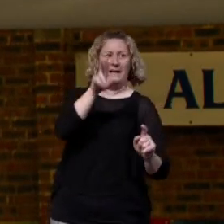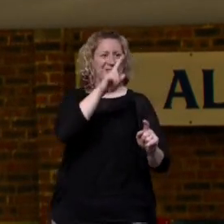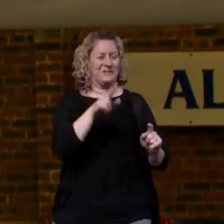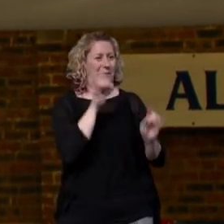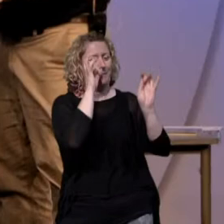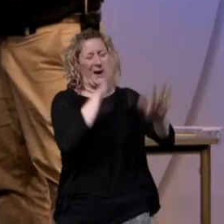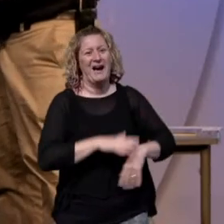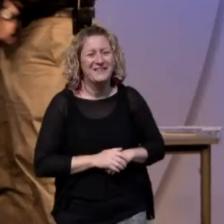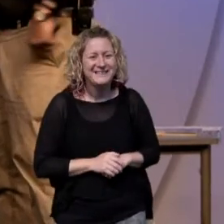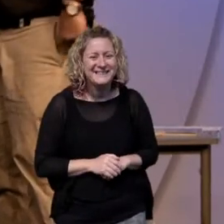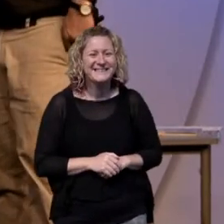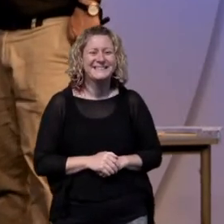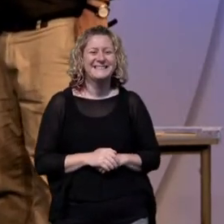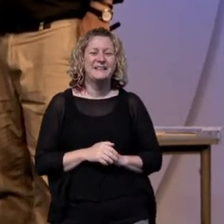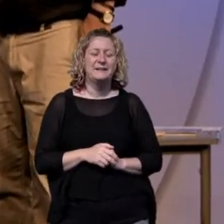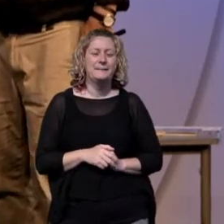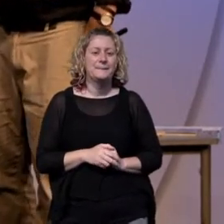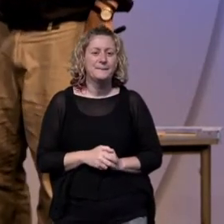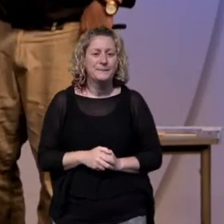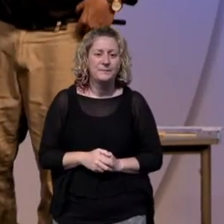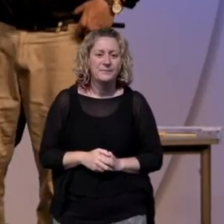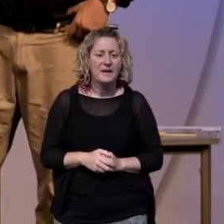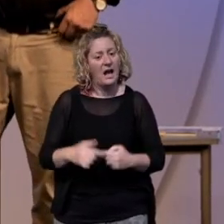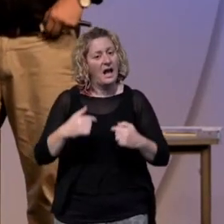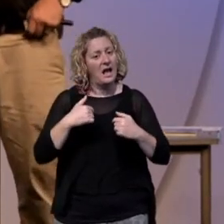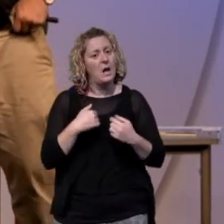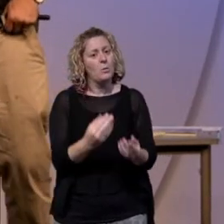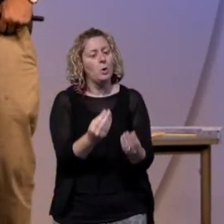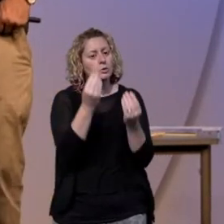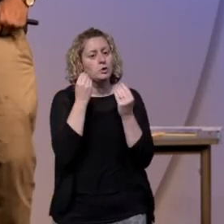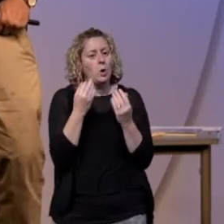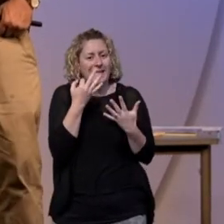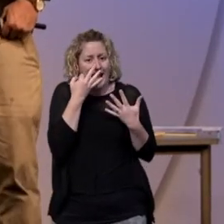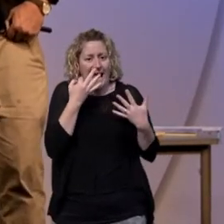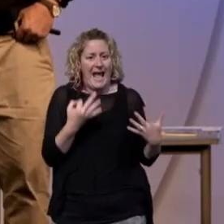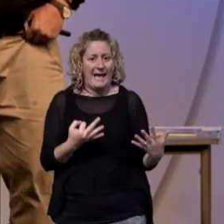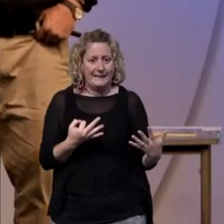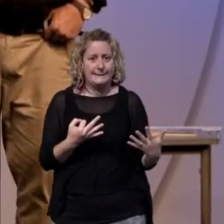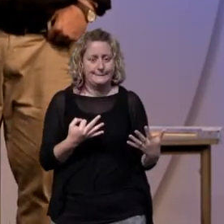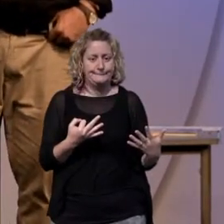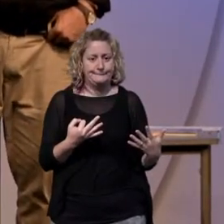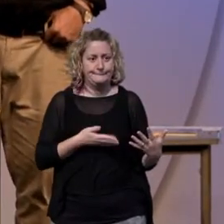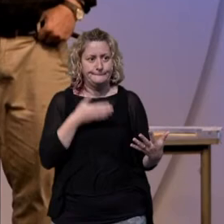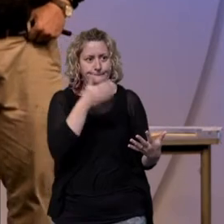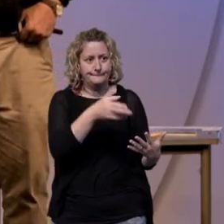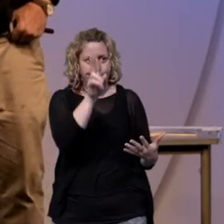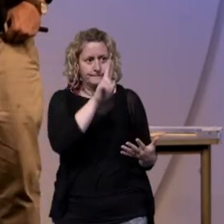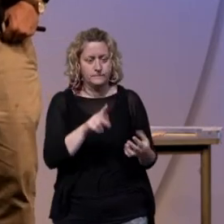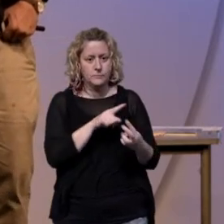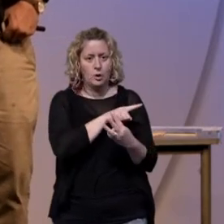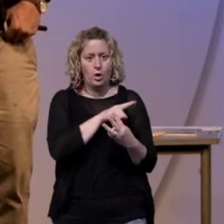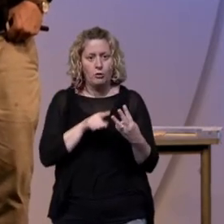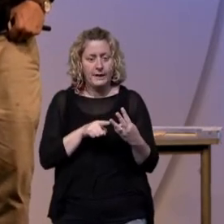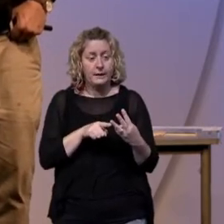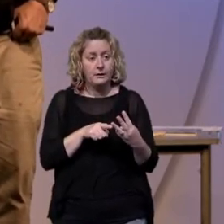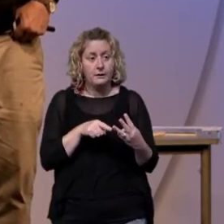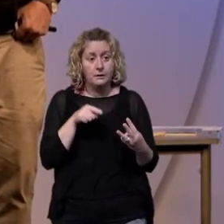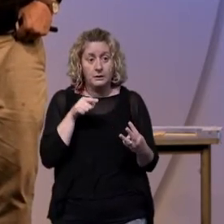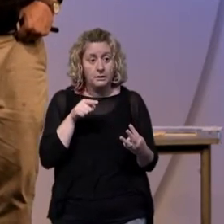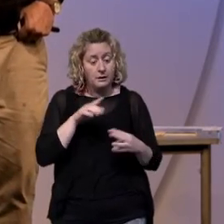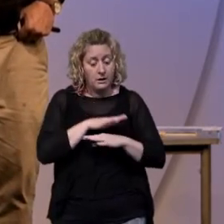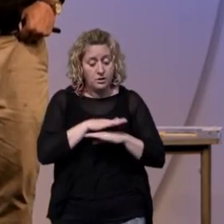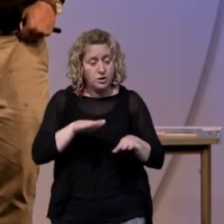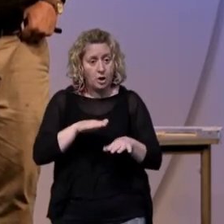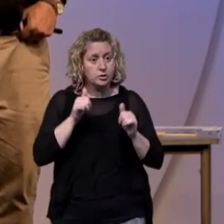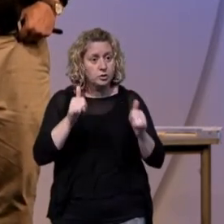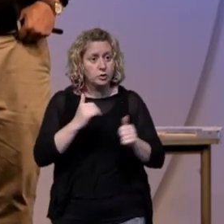marvellous. But I was taught as an 8-year-old going to that school three things. You're not good enough. Prove